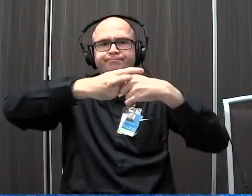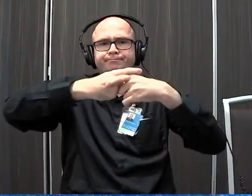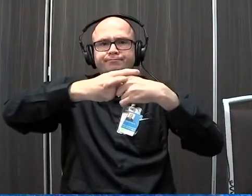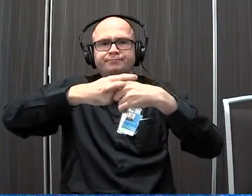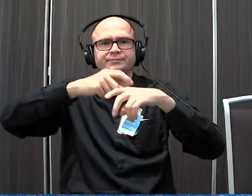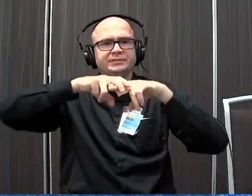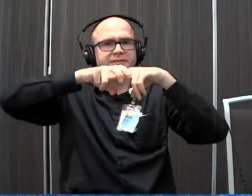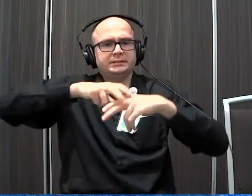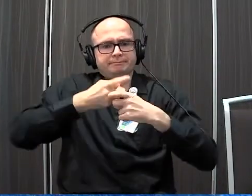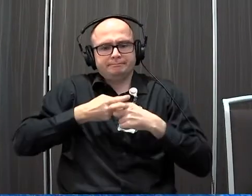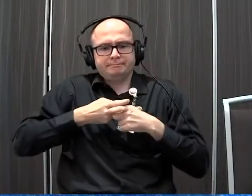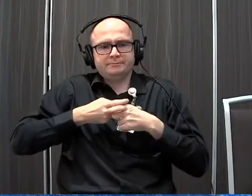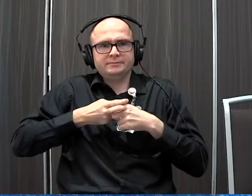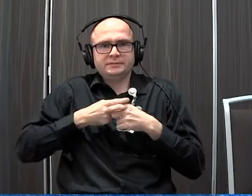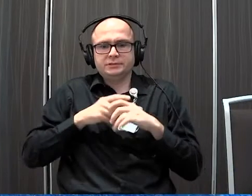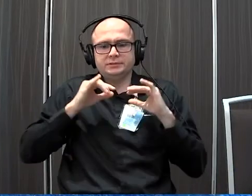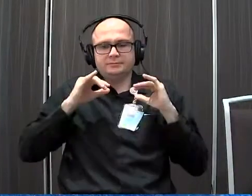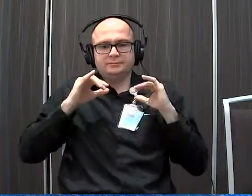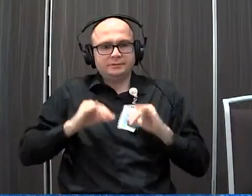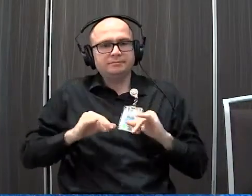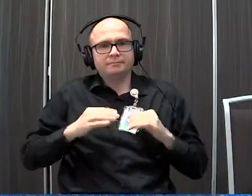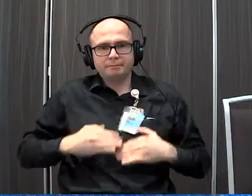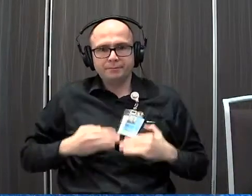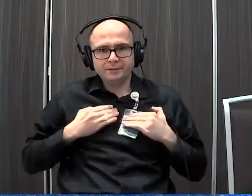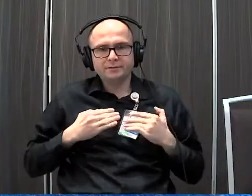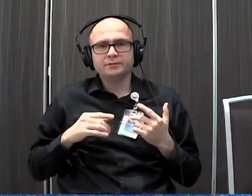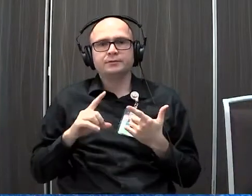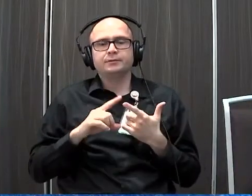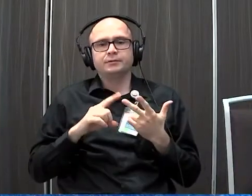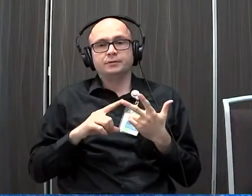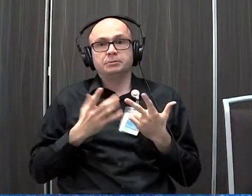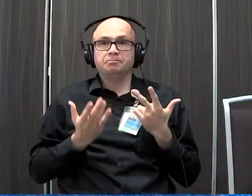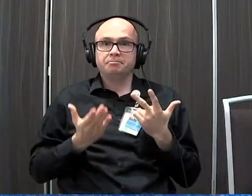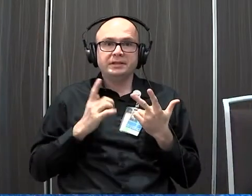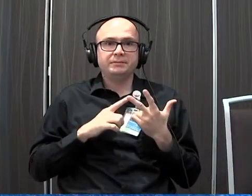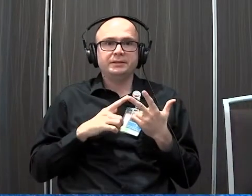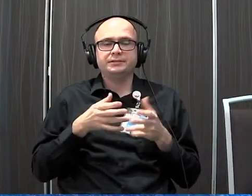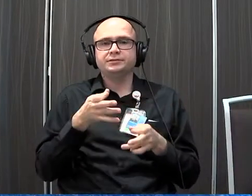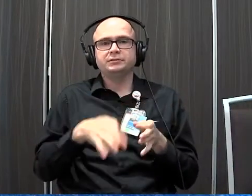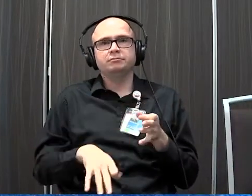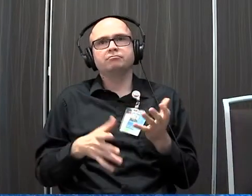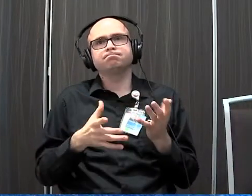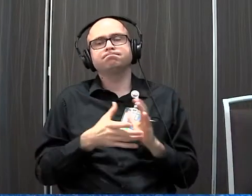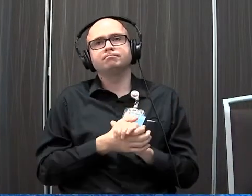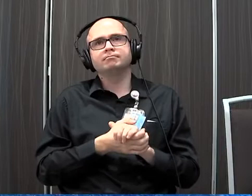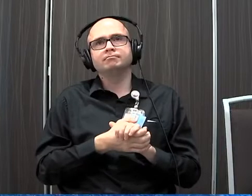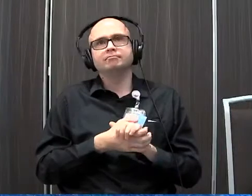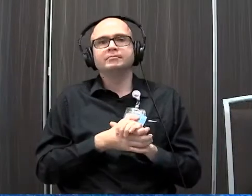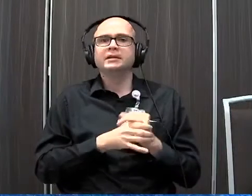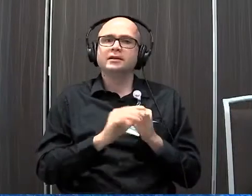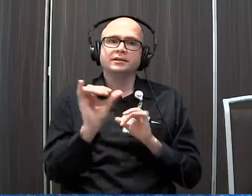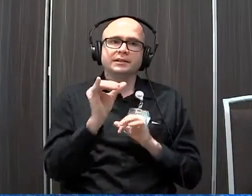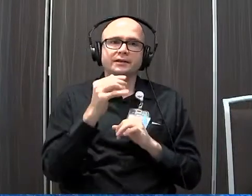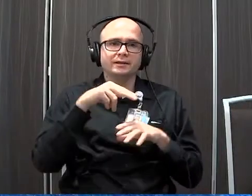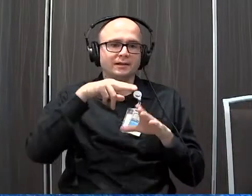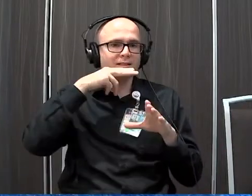sitting posture to really stabilize their body. There's or maybe it's as simple as just like